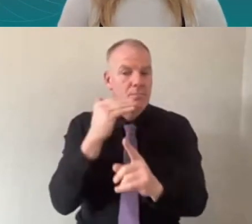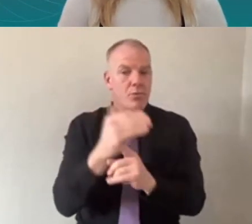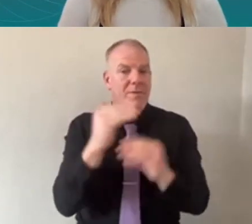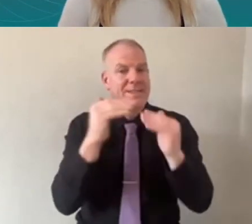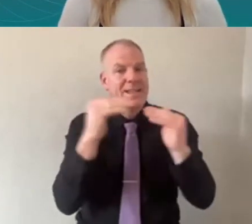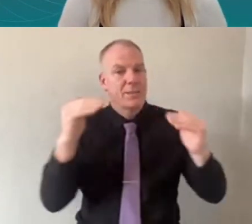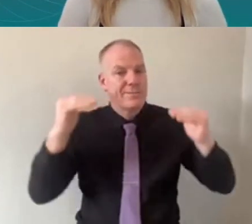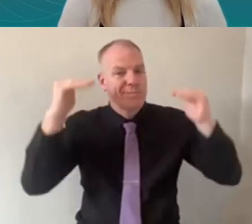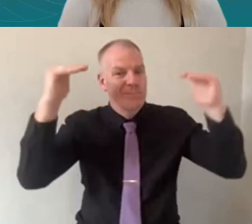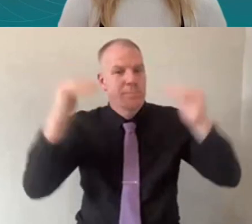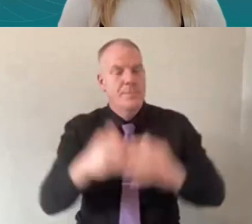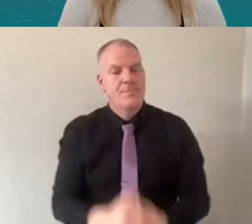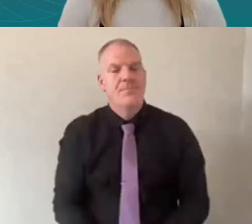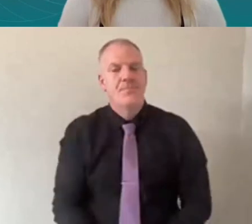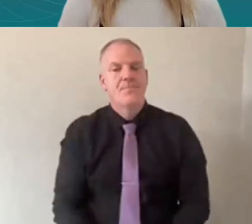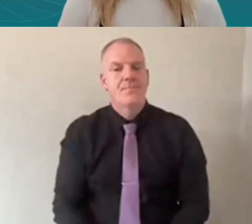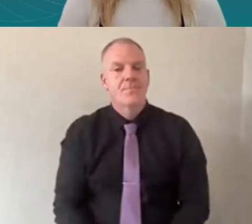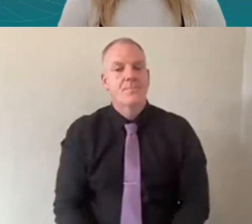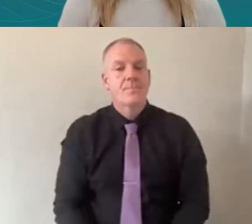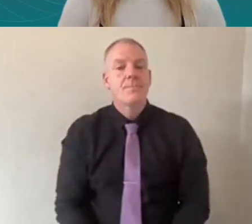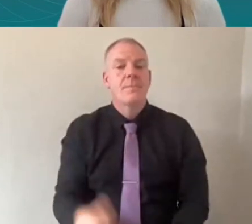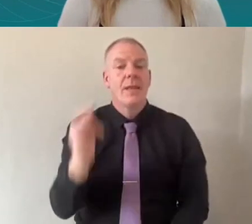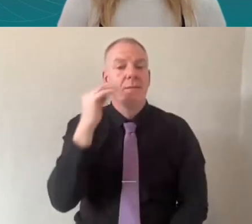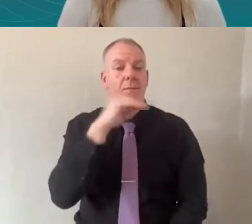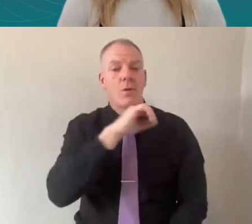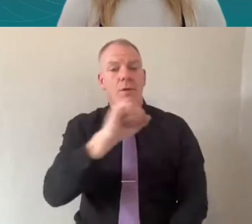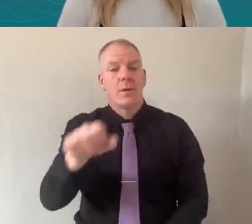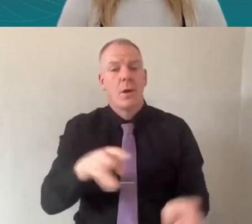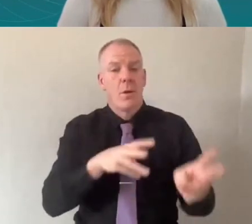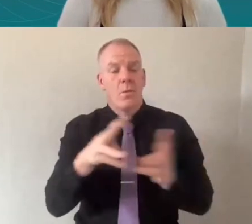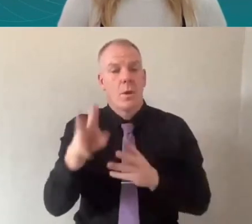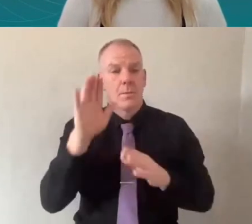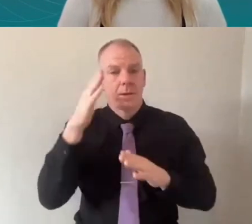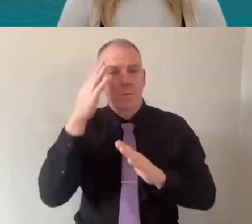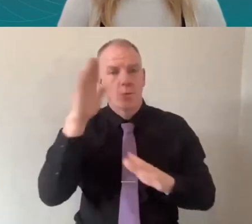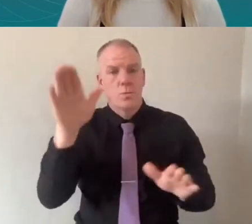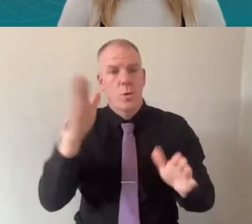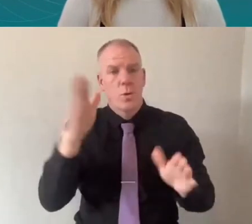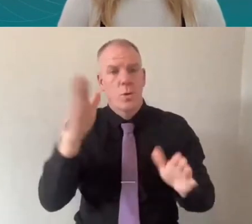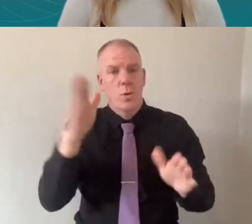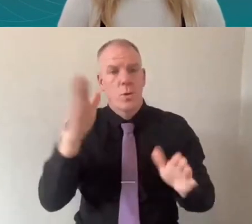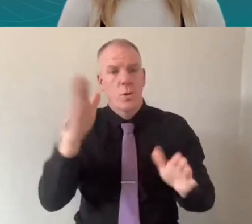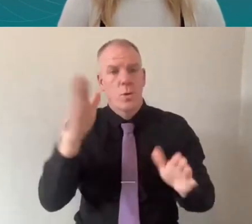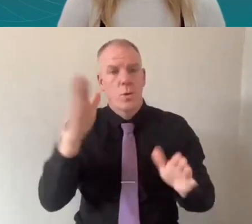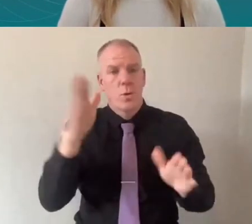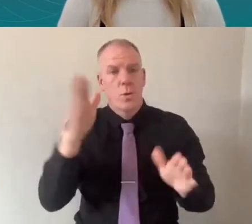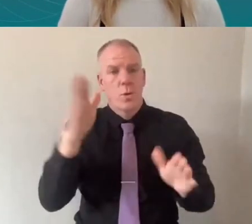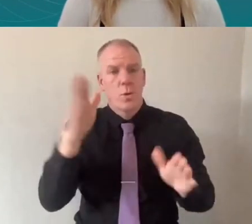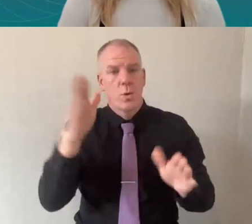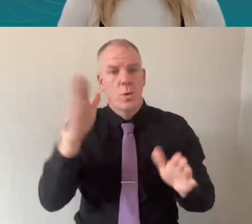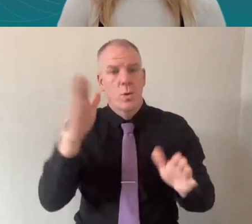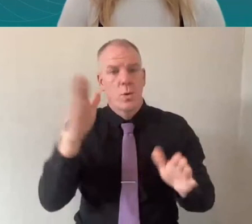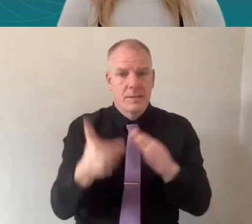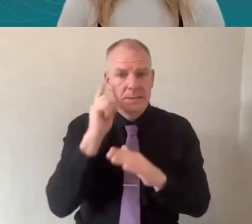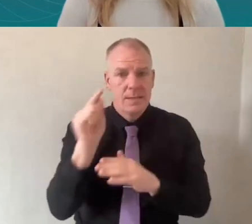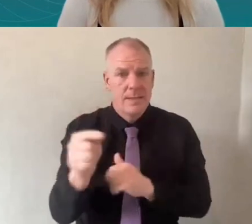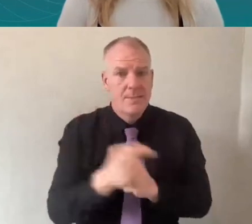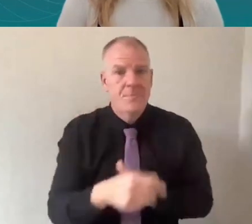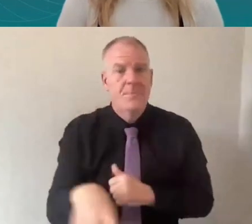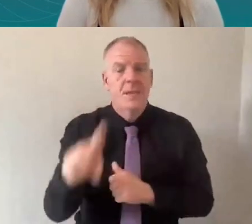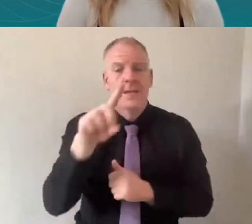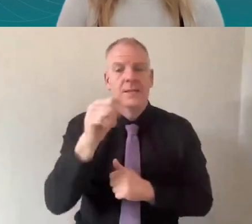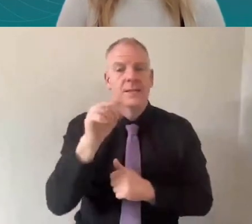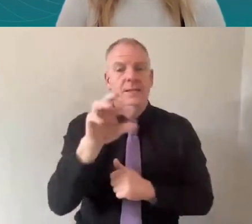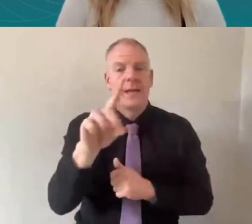standards. If the importance of this work needed to be illustrated, then the last 18 months have done just that. David Jones referenced in